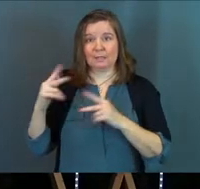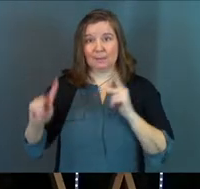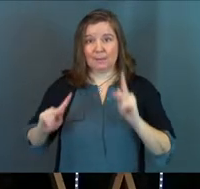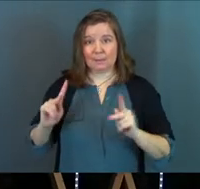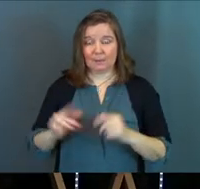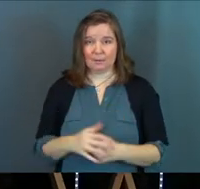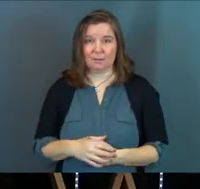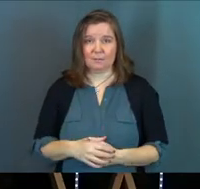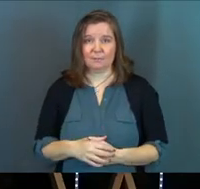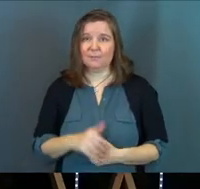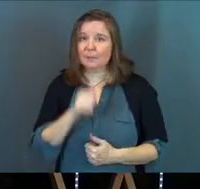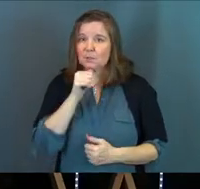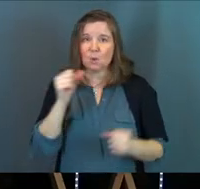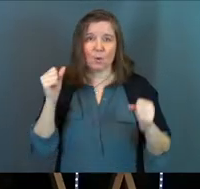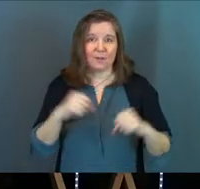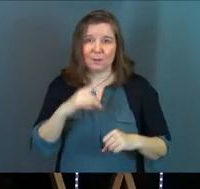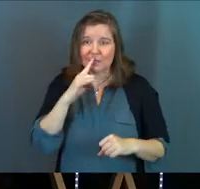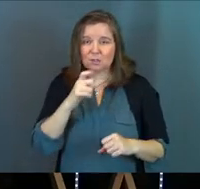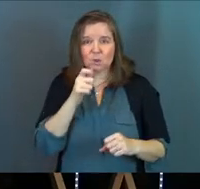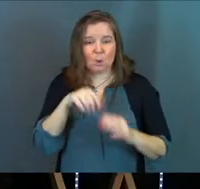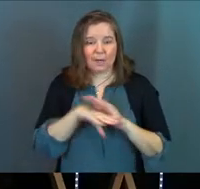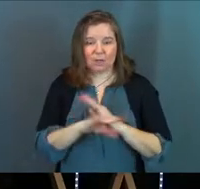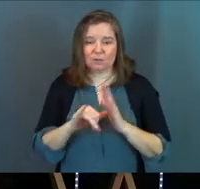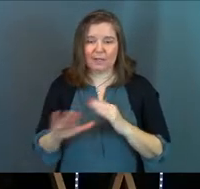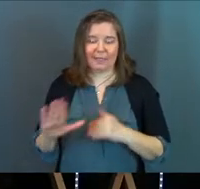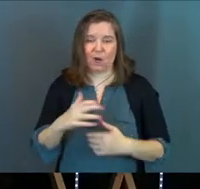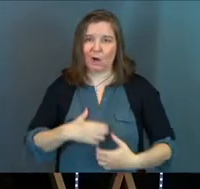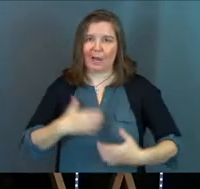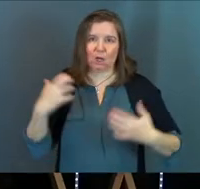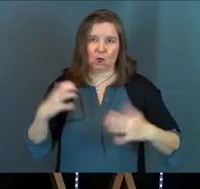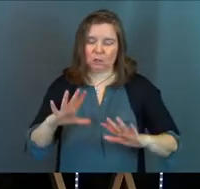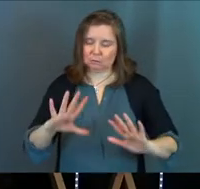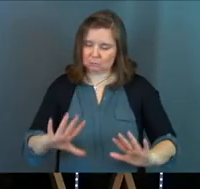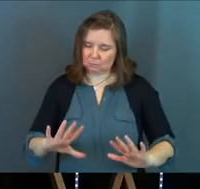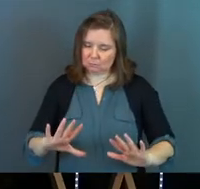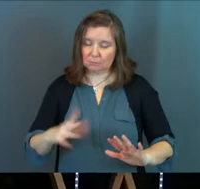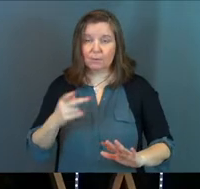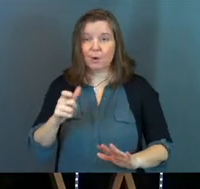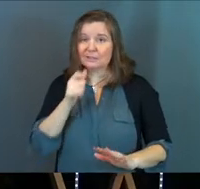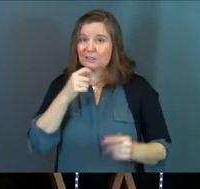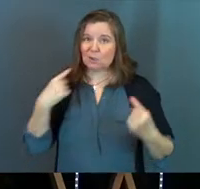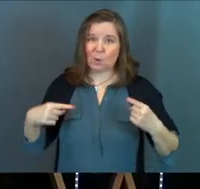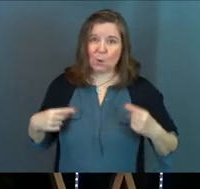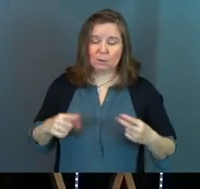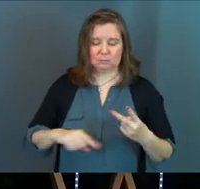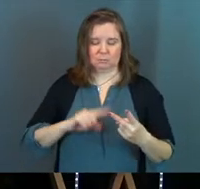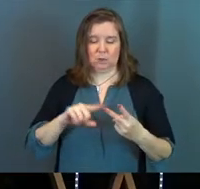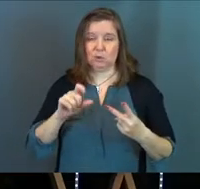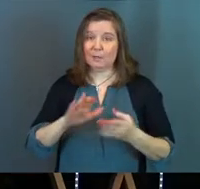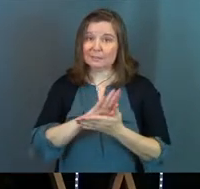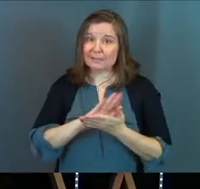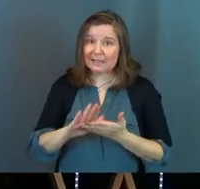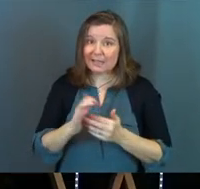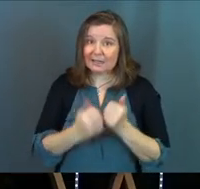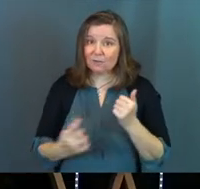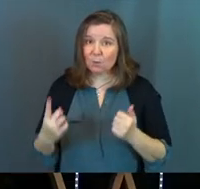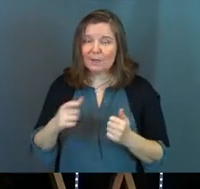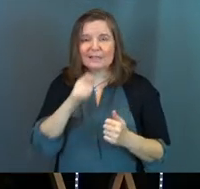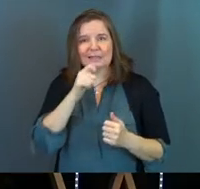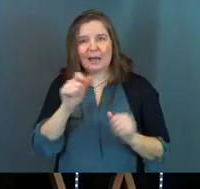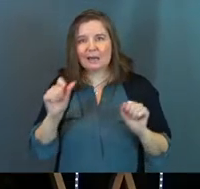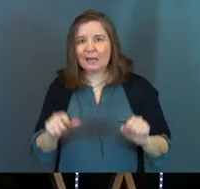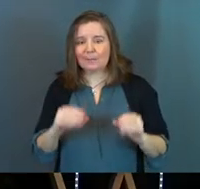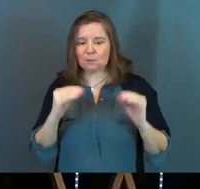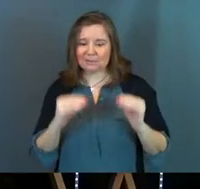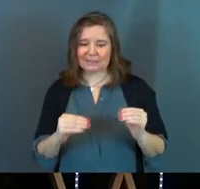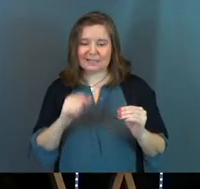people. But don't fight with your kids. Don't enter into their anger. So Paul says, don't quarrel. And then he says, you must be kind to everyone, not